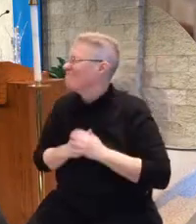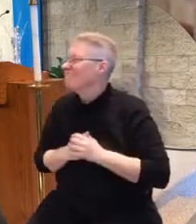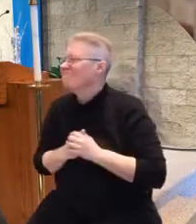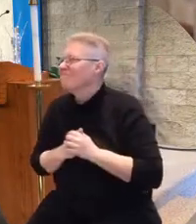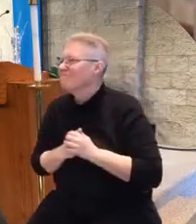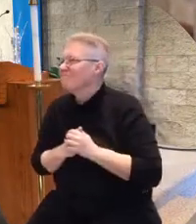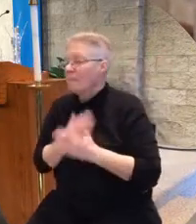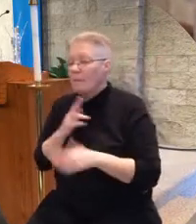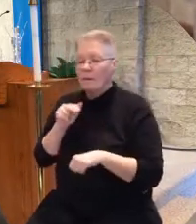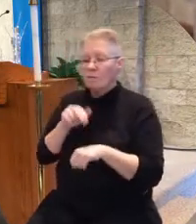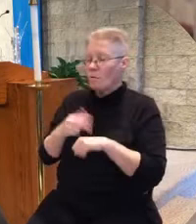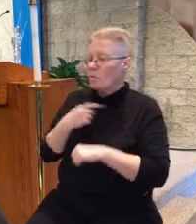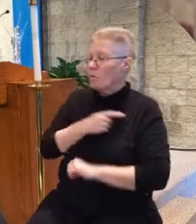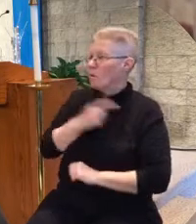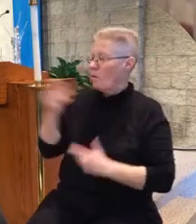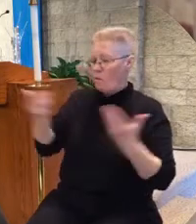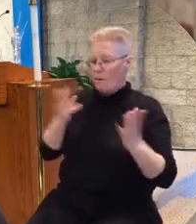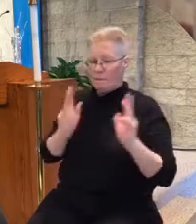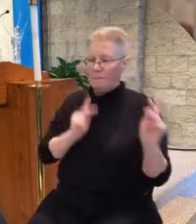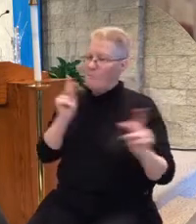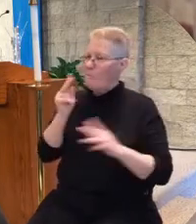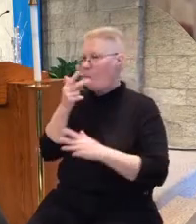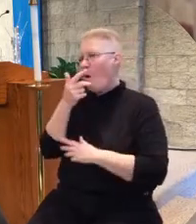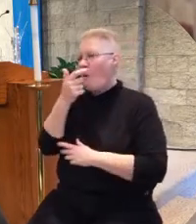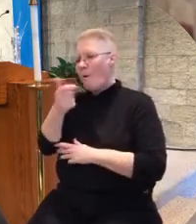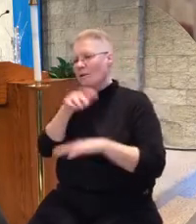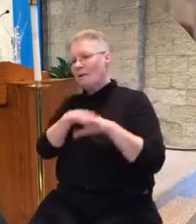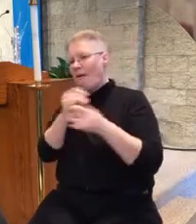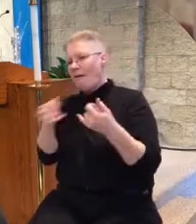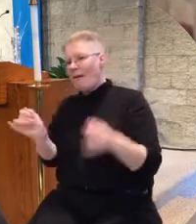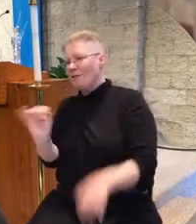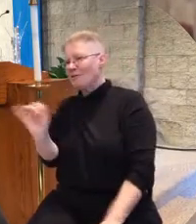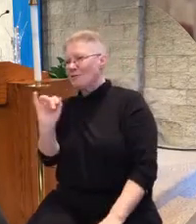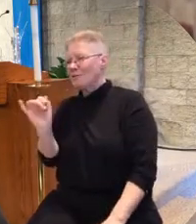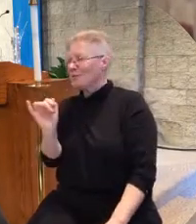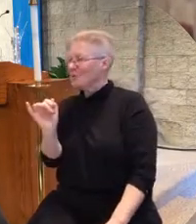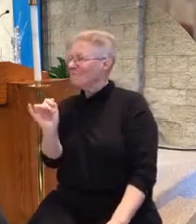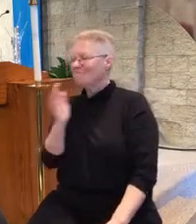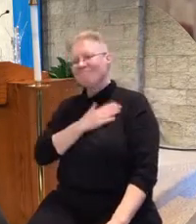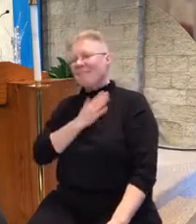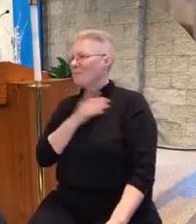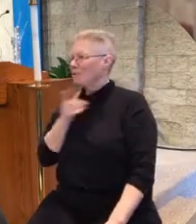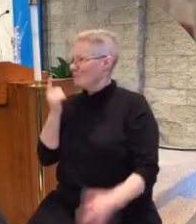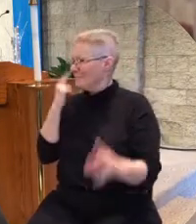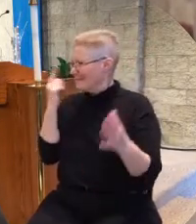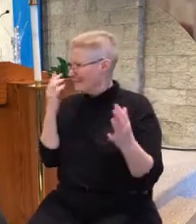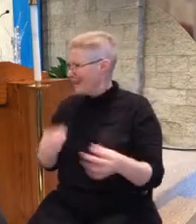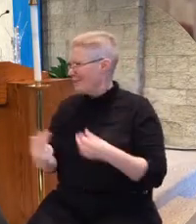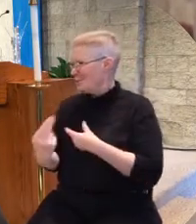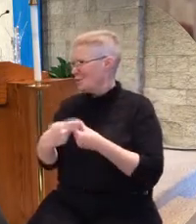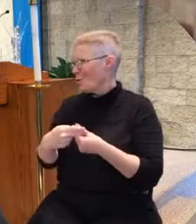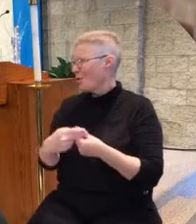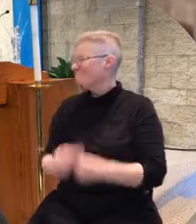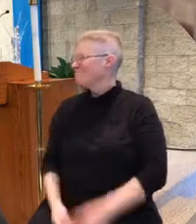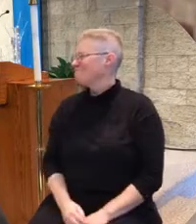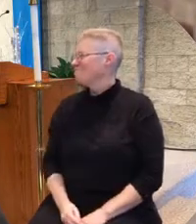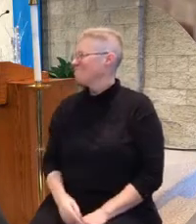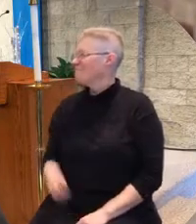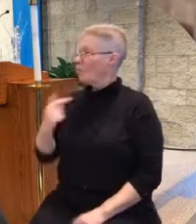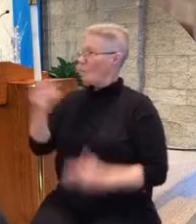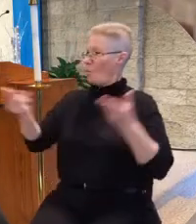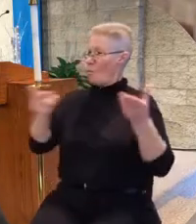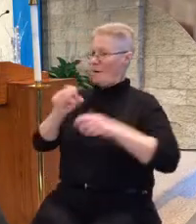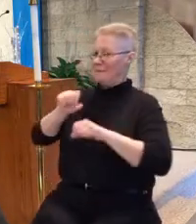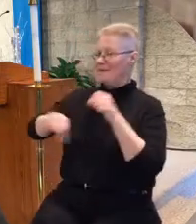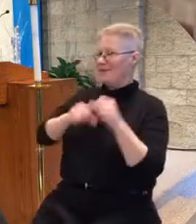And of course, we welcome those that are live streaming with us today as well. We're glad that you have decided to join us. We welcome each other. We do that